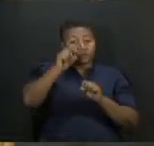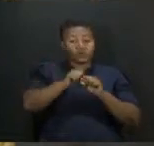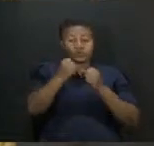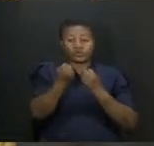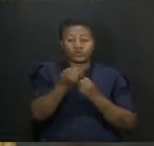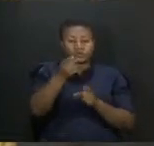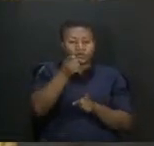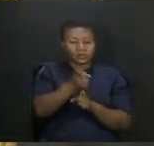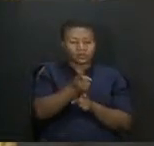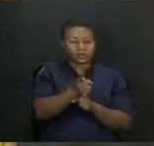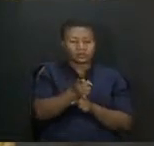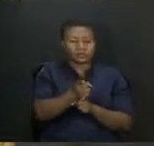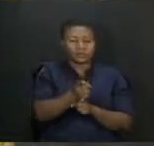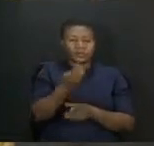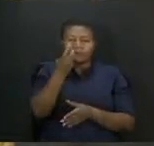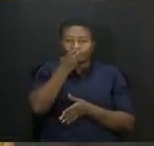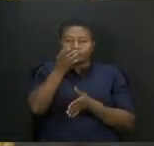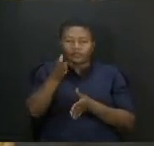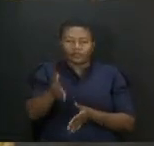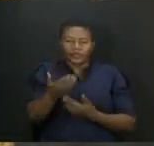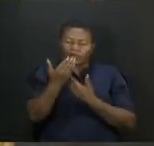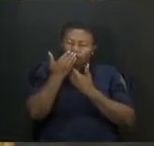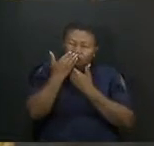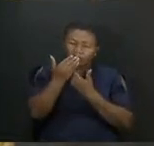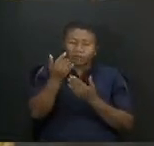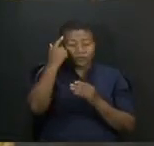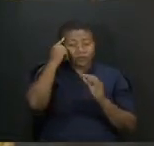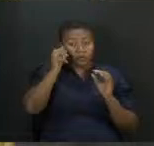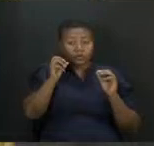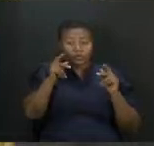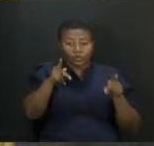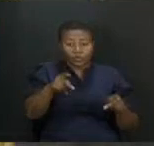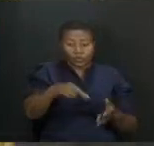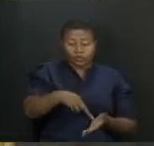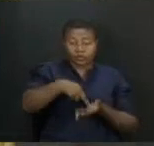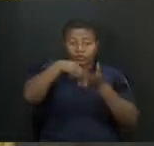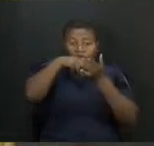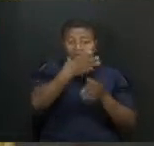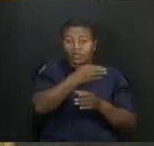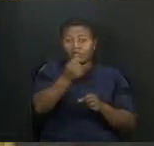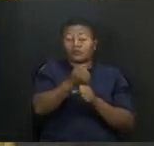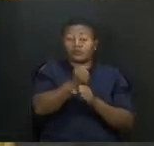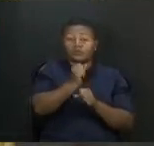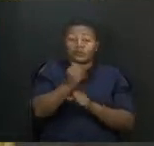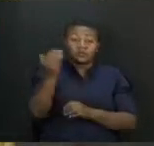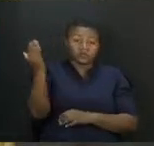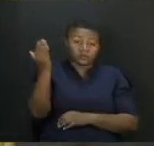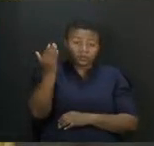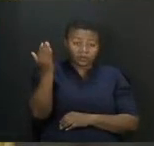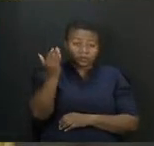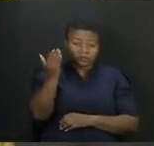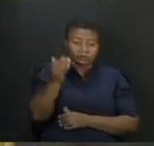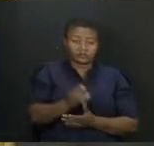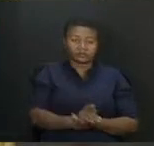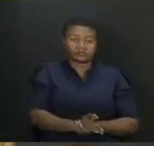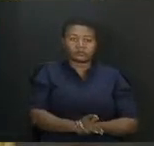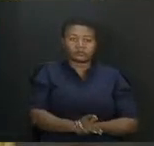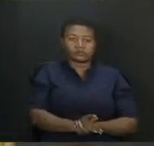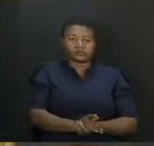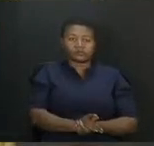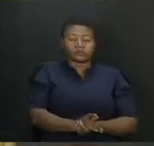Mr. Speaker, I thank you for the opportunity to rise and make this statement on the floor of this August House